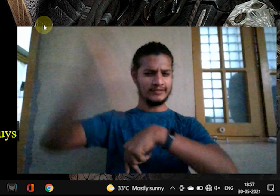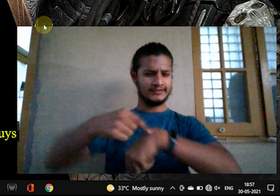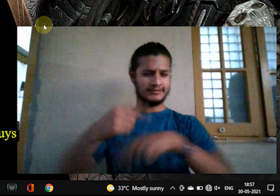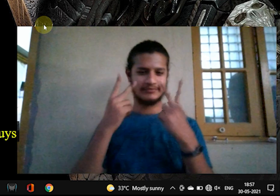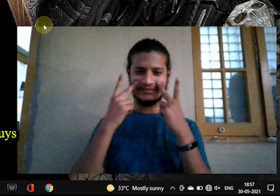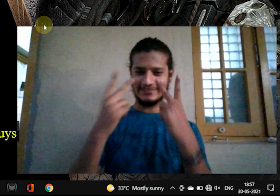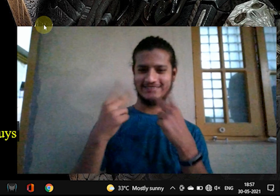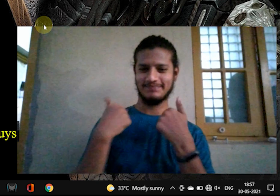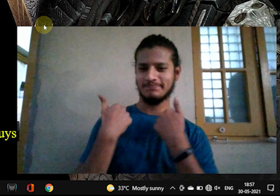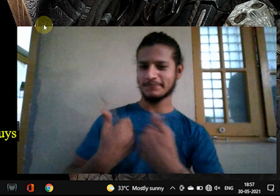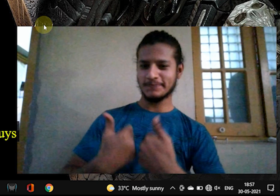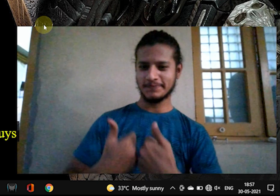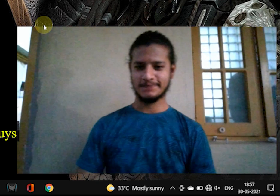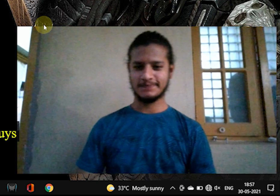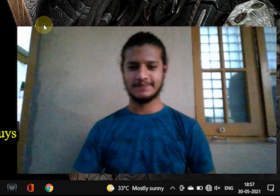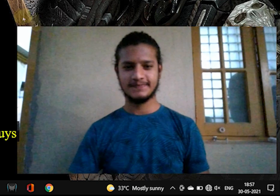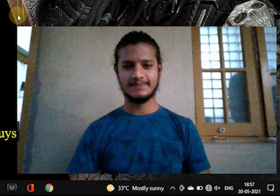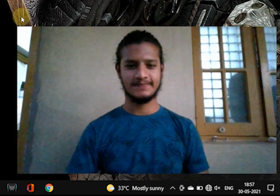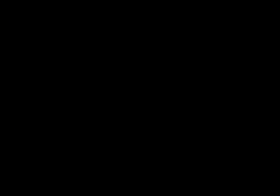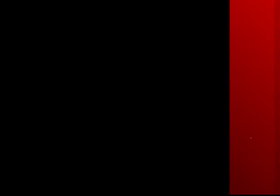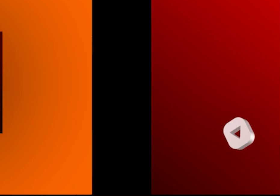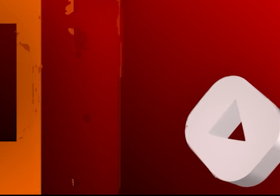I hope to see you next time